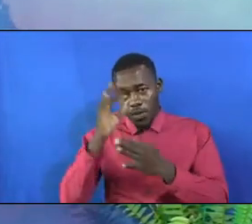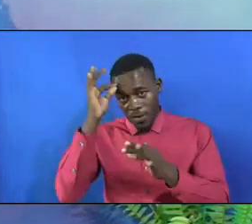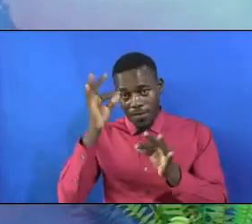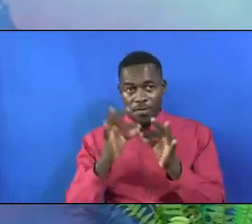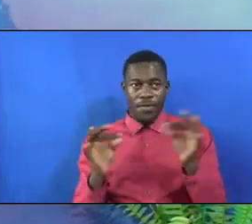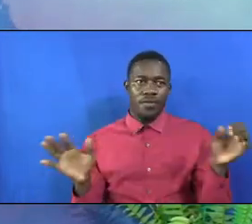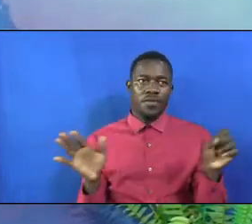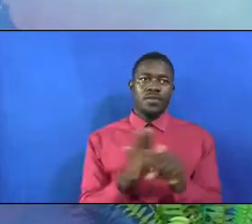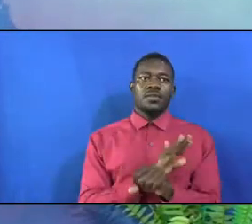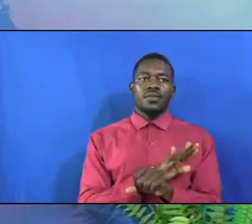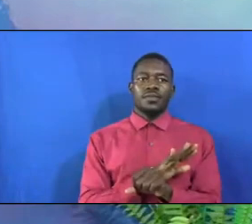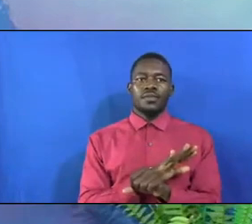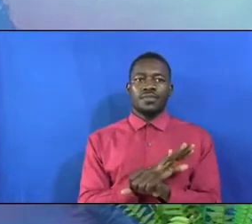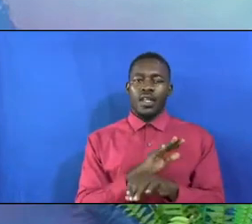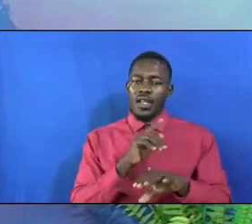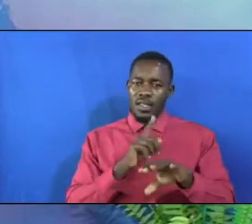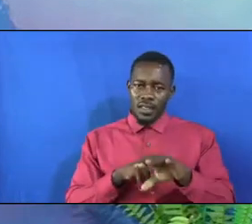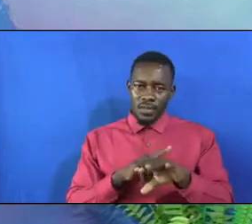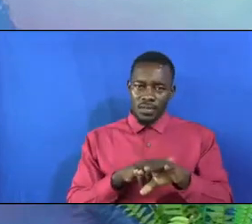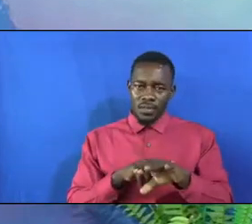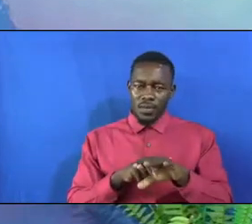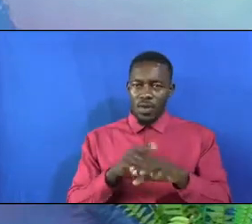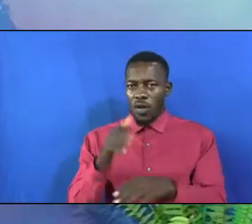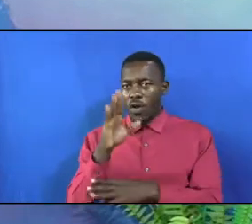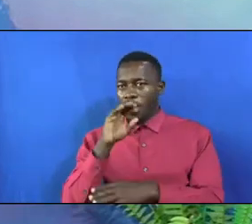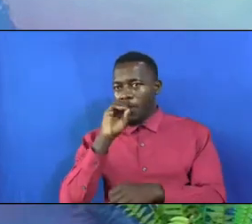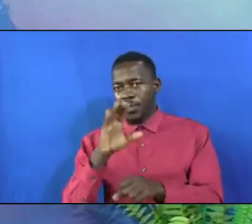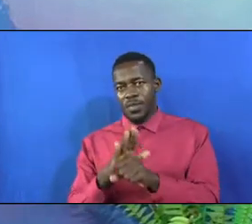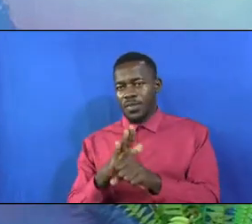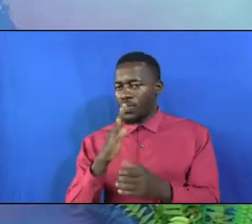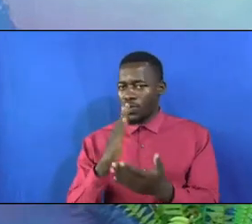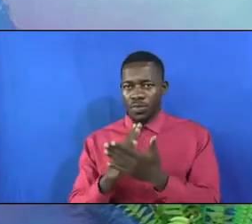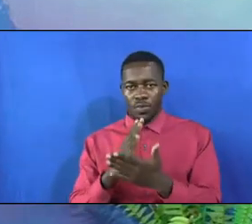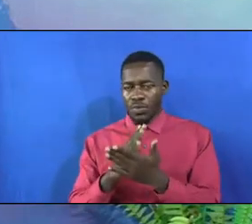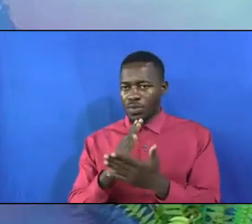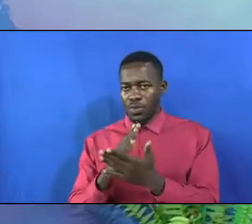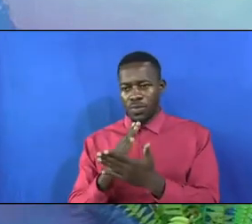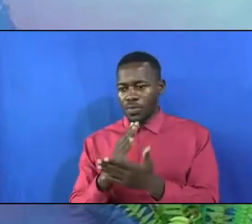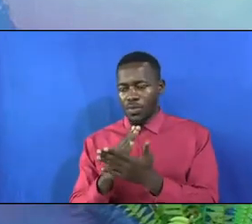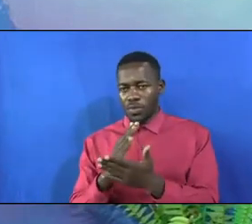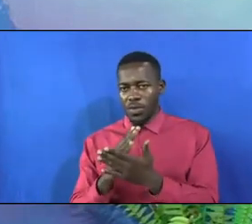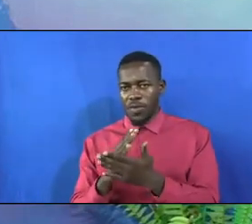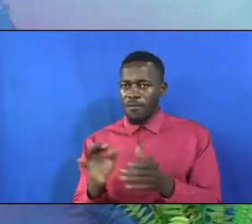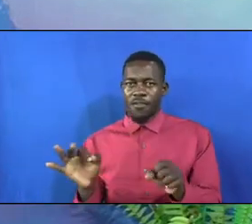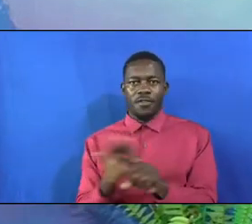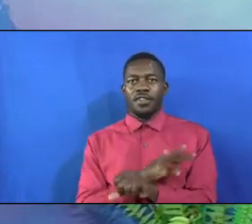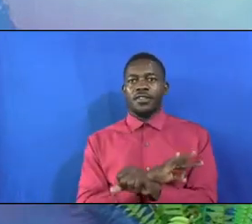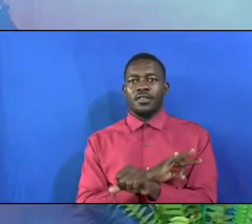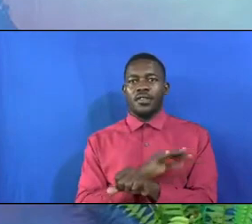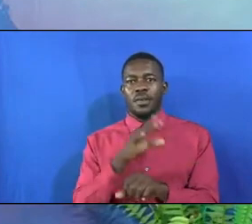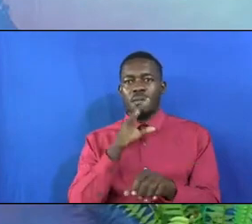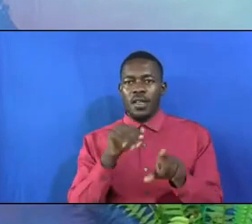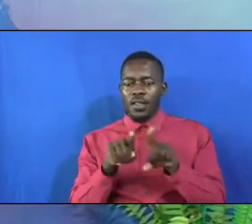he promises, he surely does. brothers and